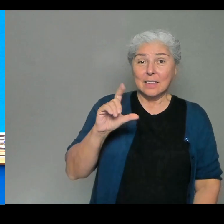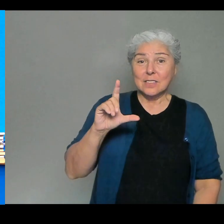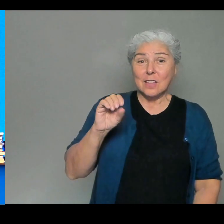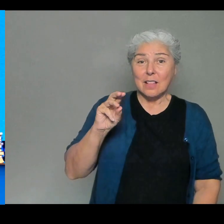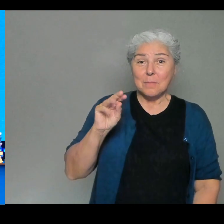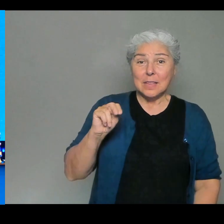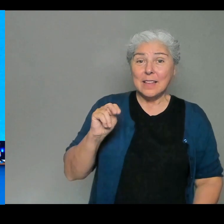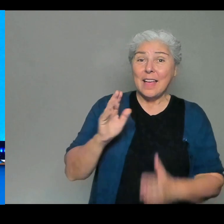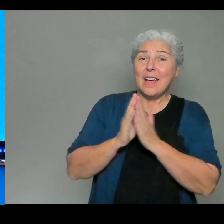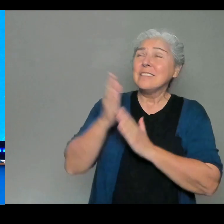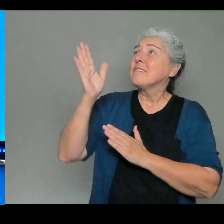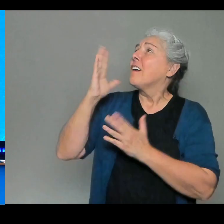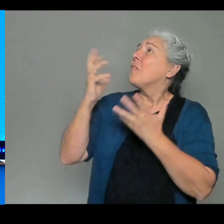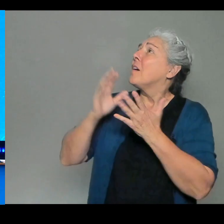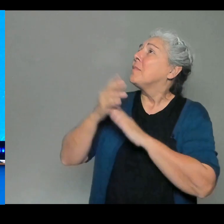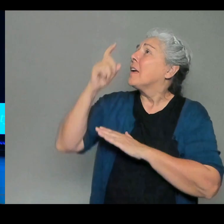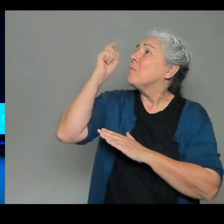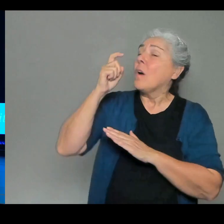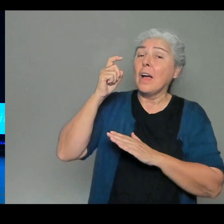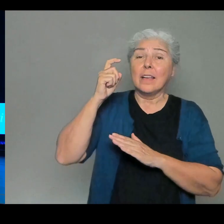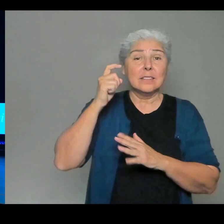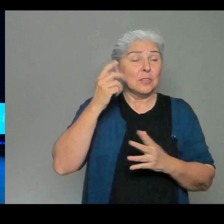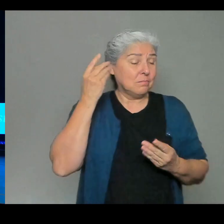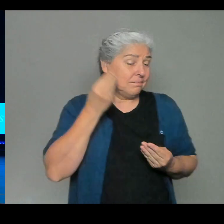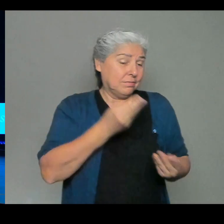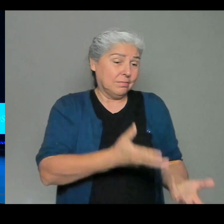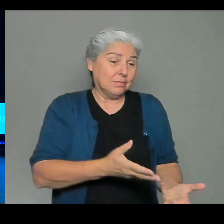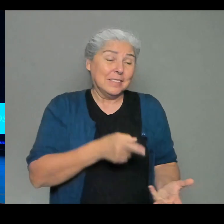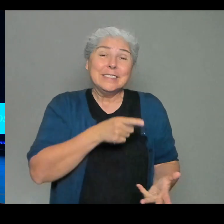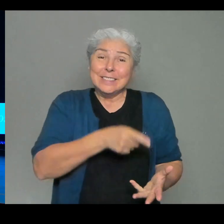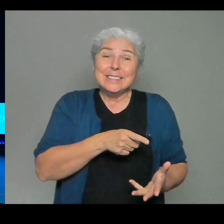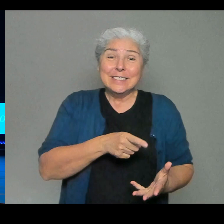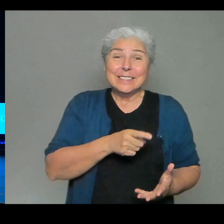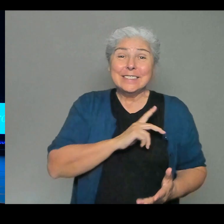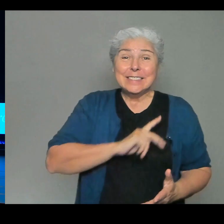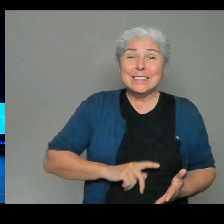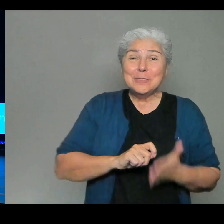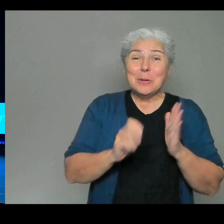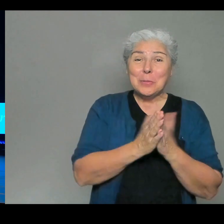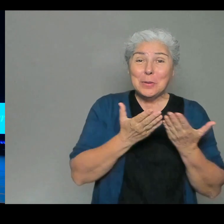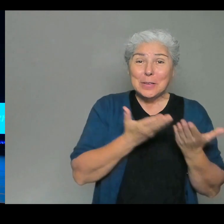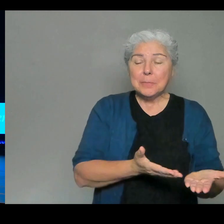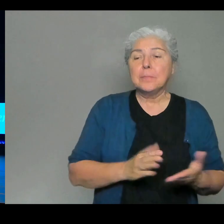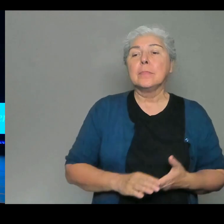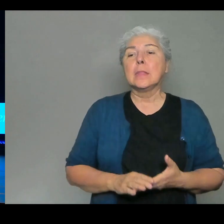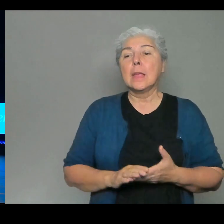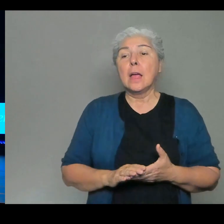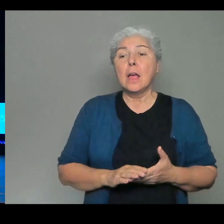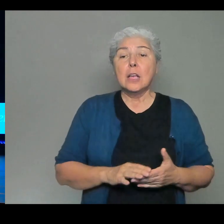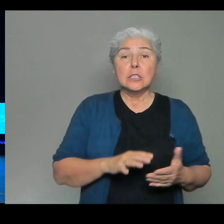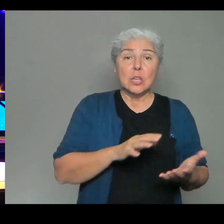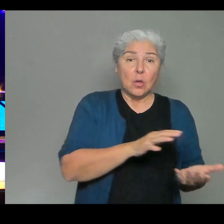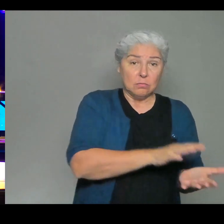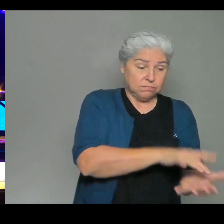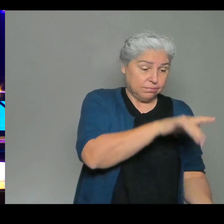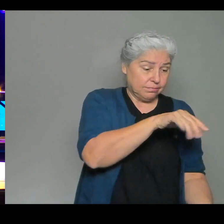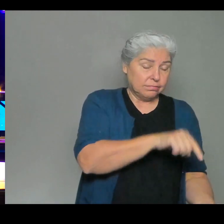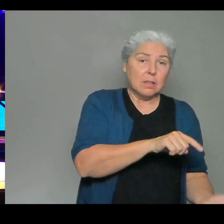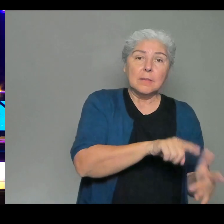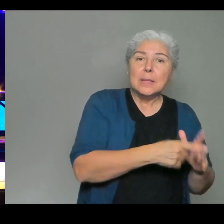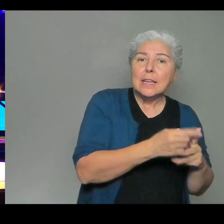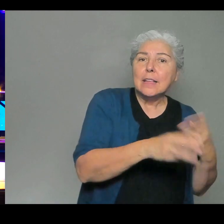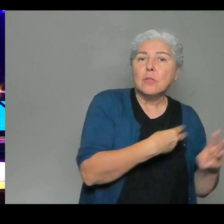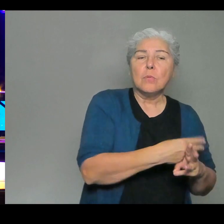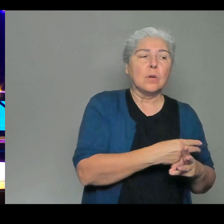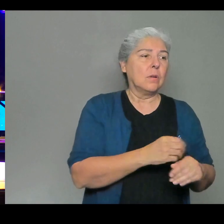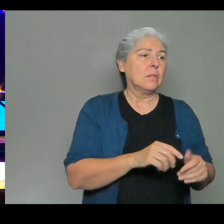for wisdom, and God made him the wisest man ever to live, and he wrote a book. Well, I want to know that. Amen? And so in these books are the beginning of the world,